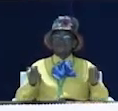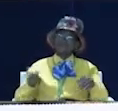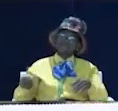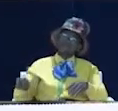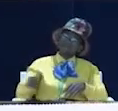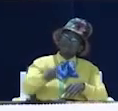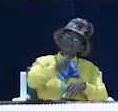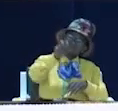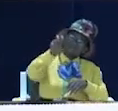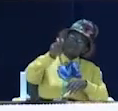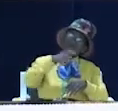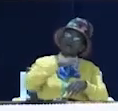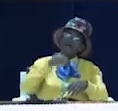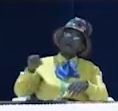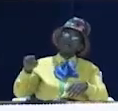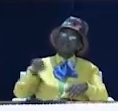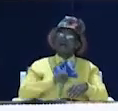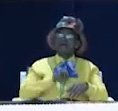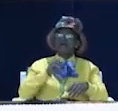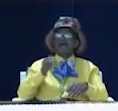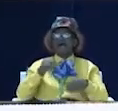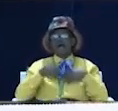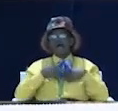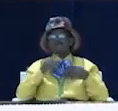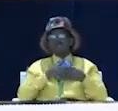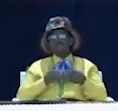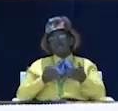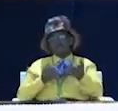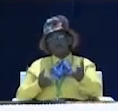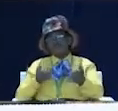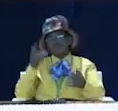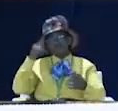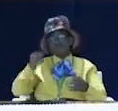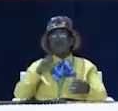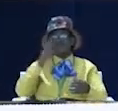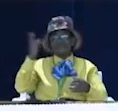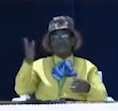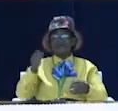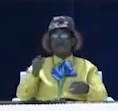for their timetable, I won't be able to do what God wants me to do.